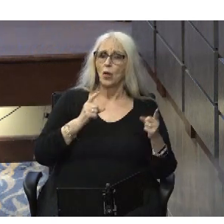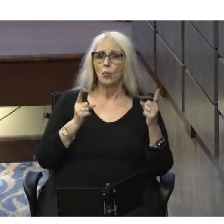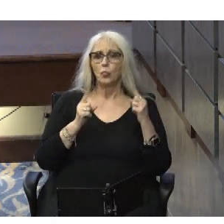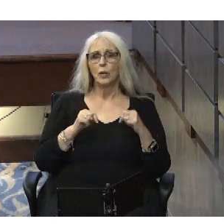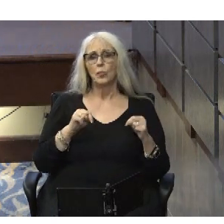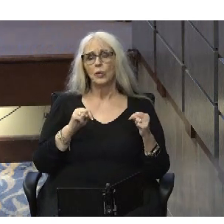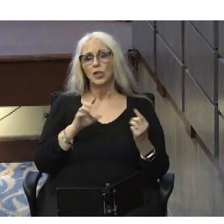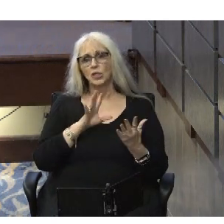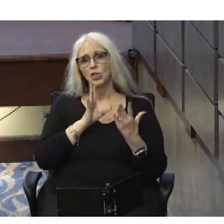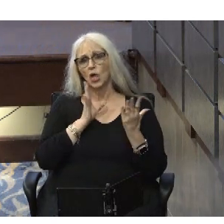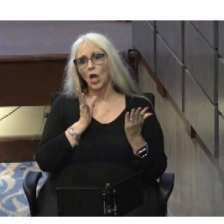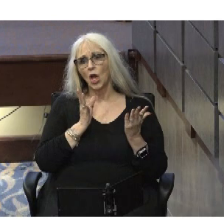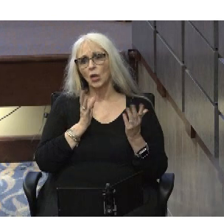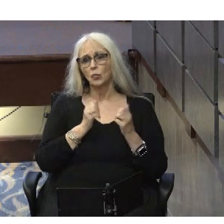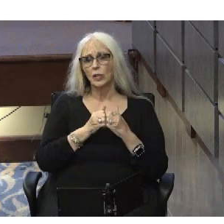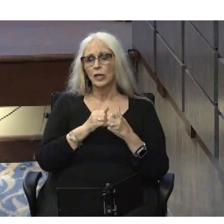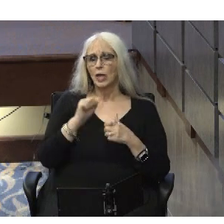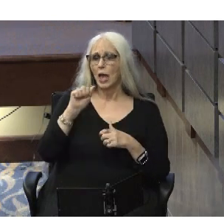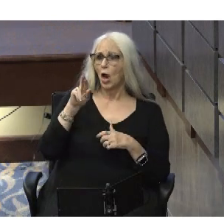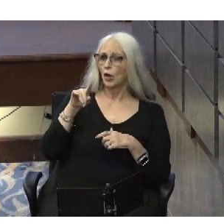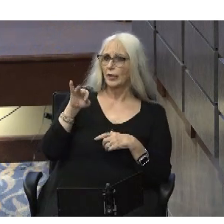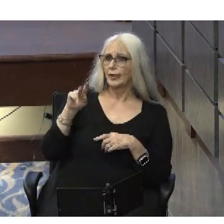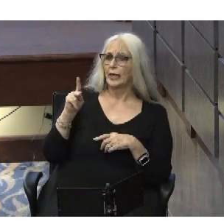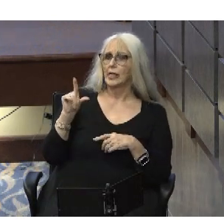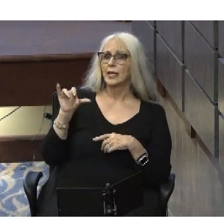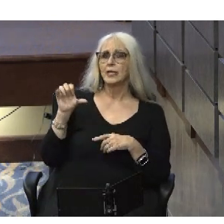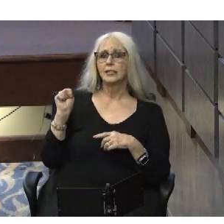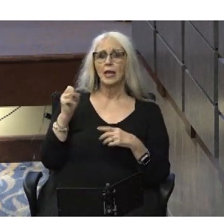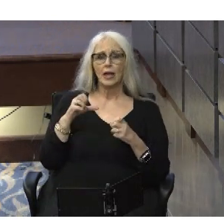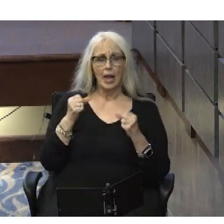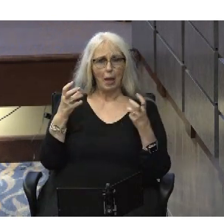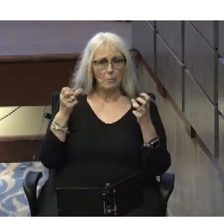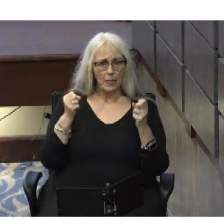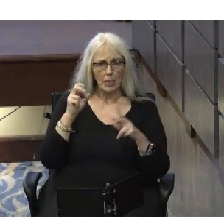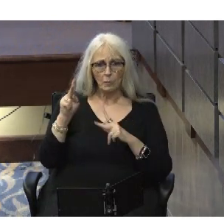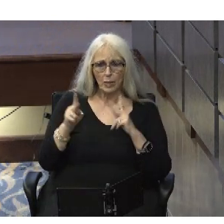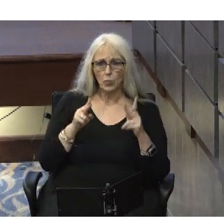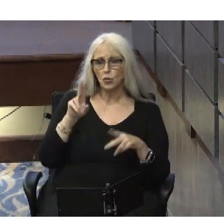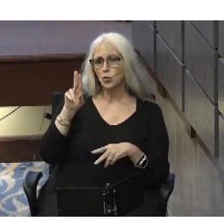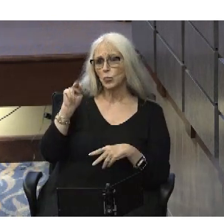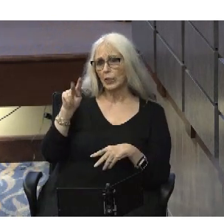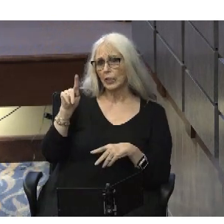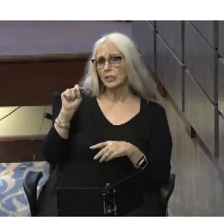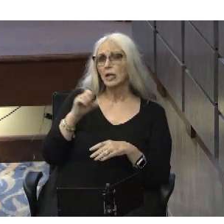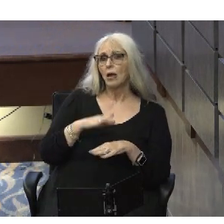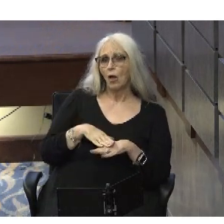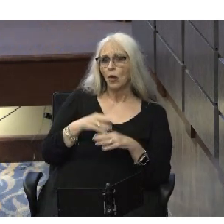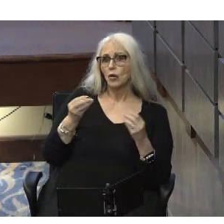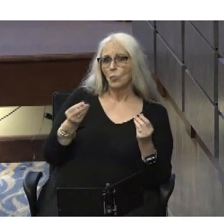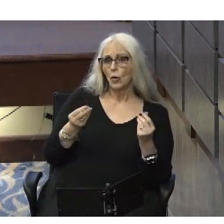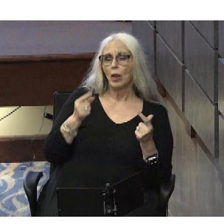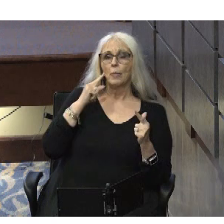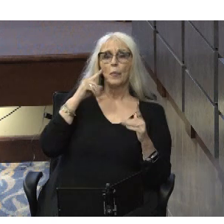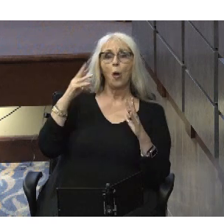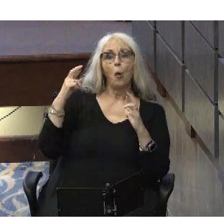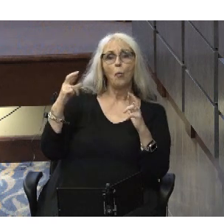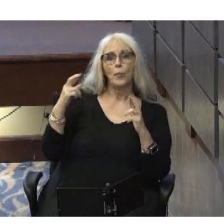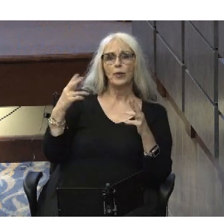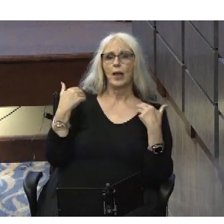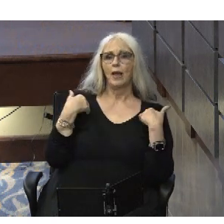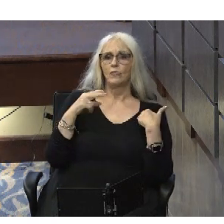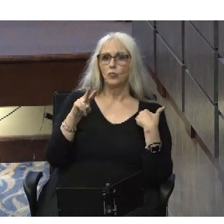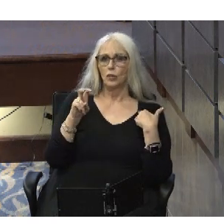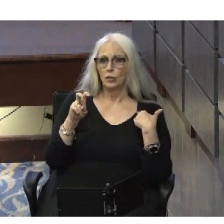architect and we'll look at the number of units we can have on this property, I'm hopeful to have as many as 200 units, depending on what other